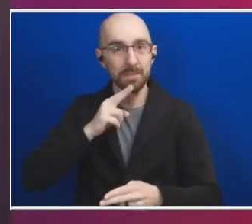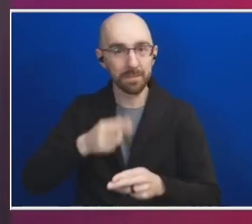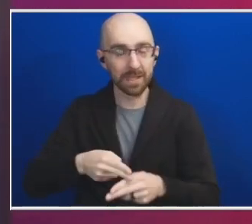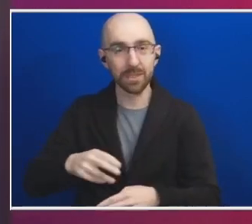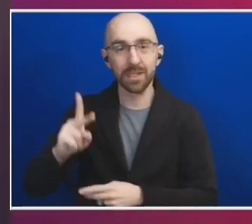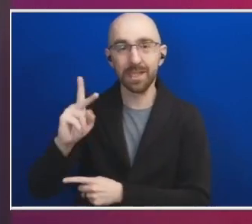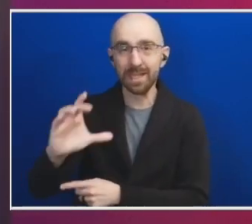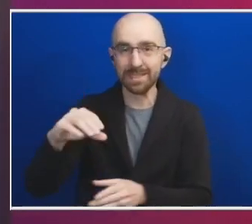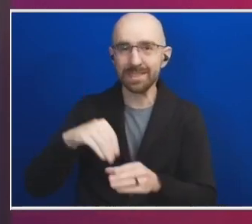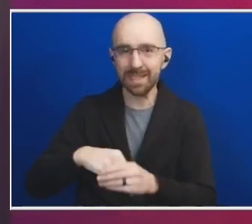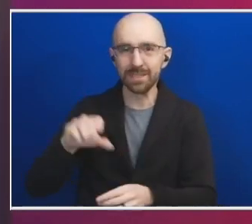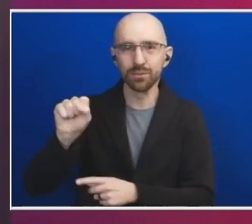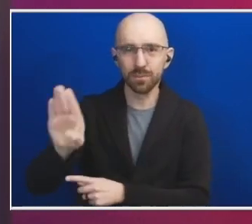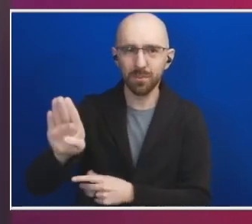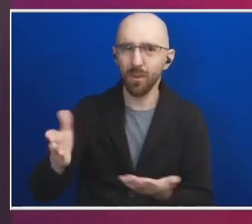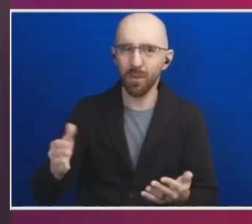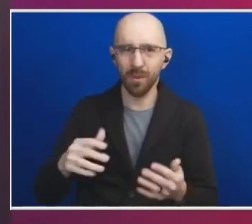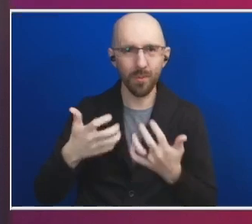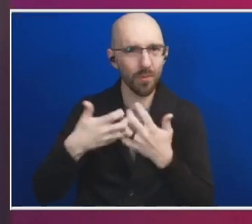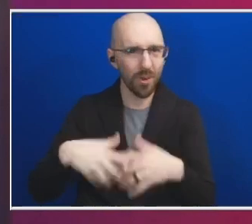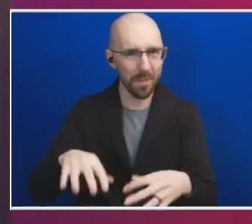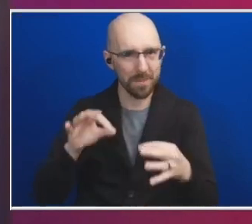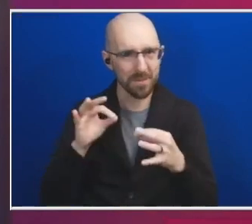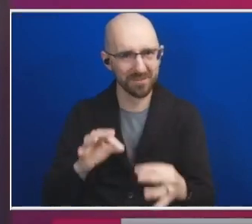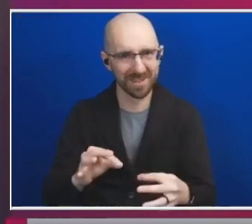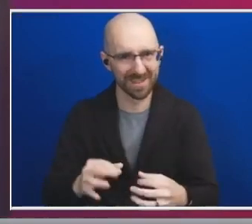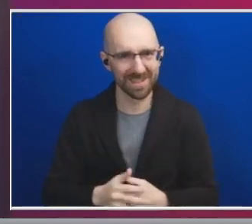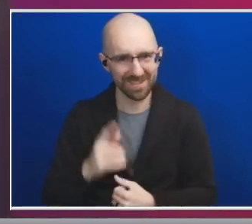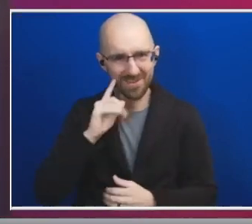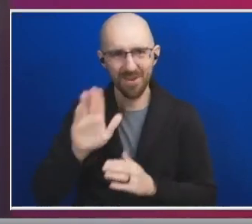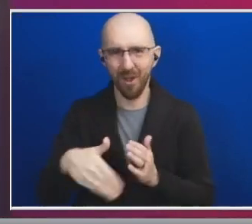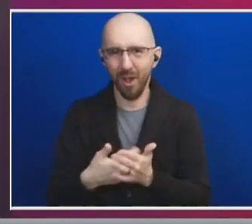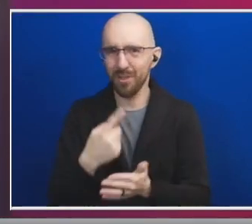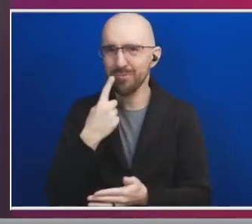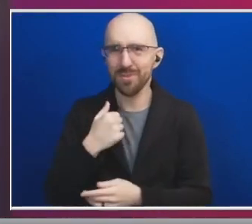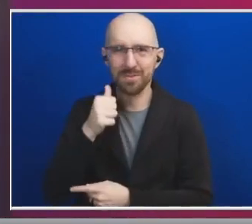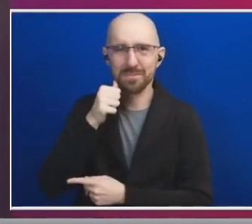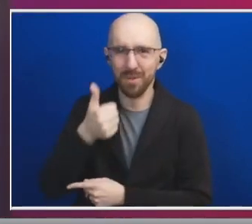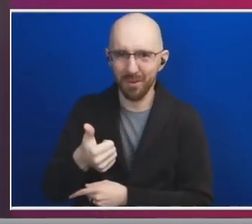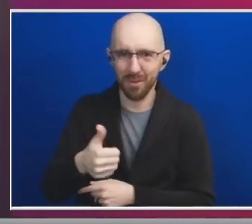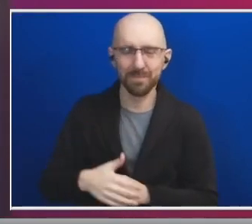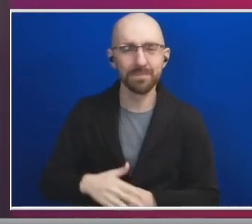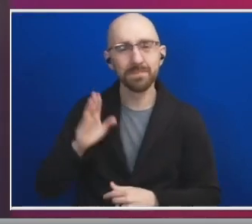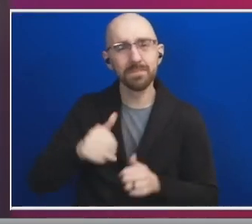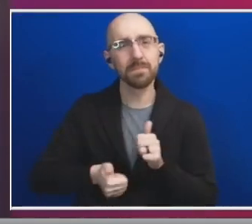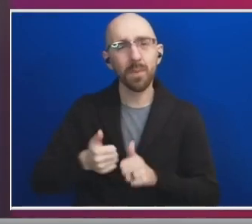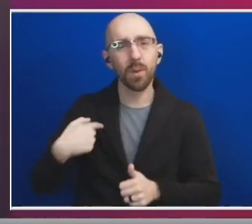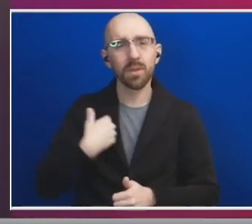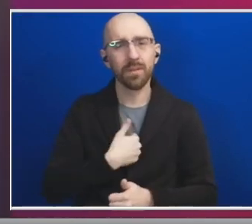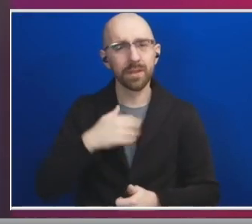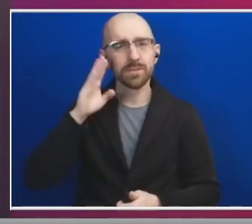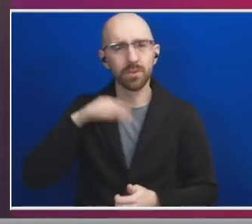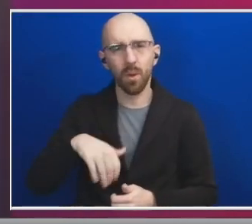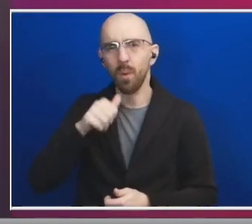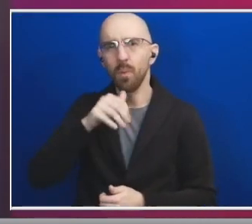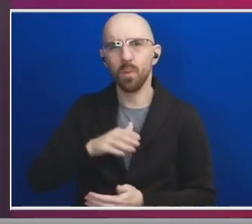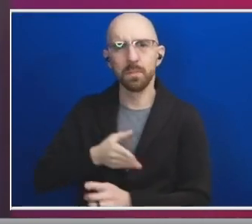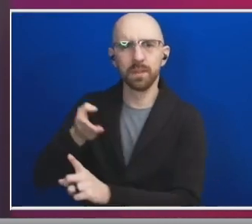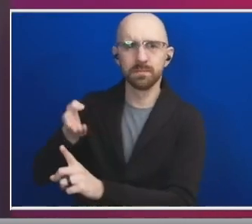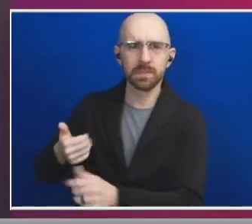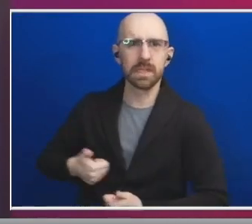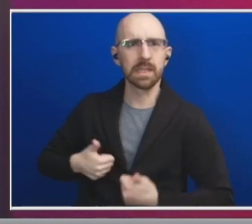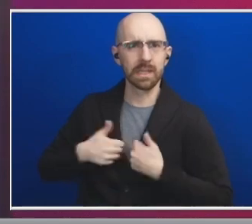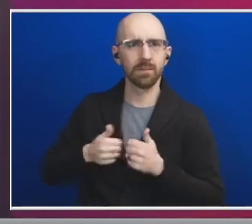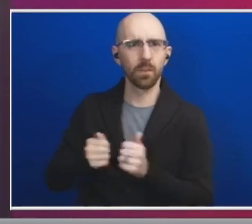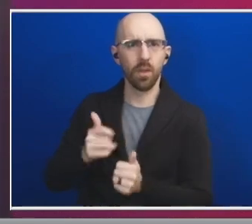really, it's working out perfectly for all the red tomorrow. You know, most of us know a woman living with heart disease, whether it's your